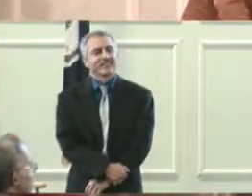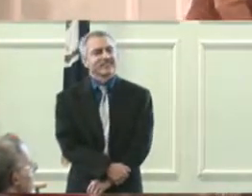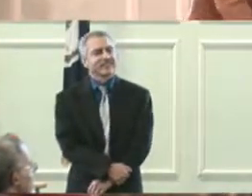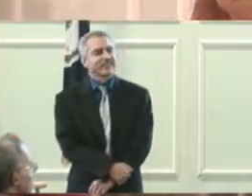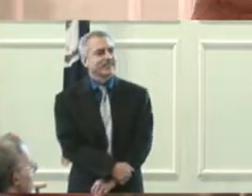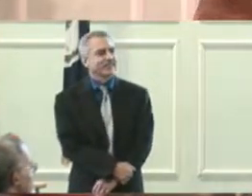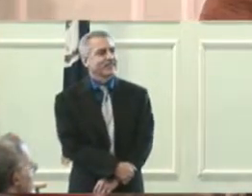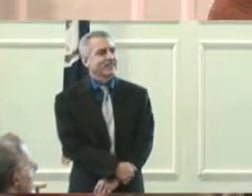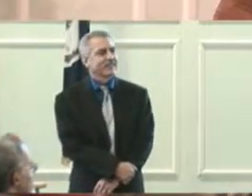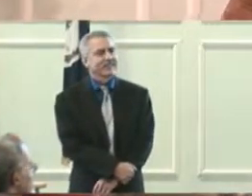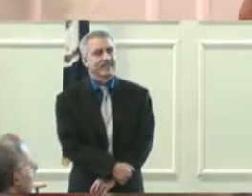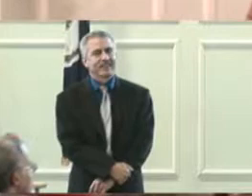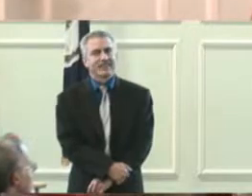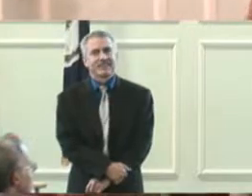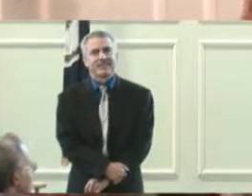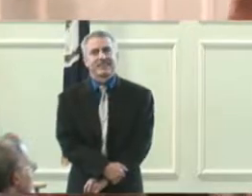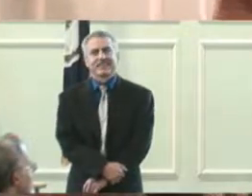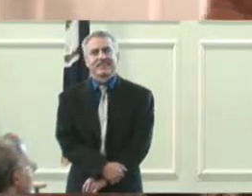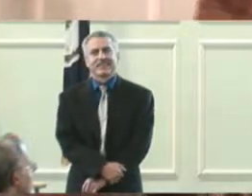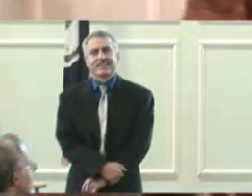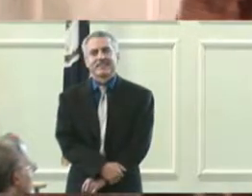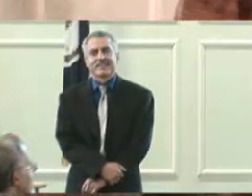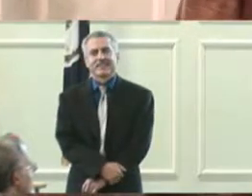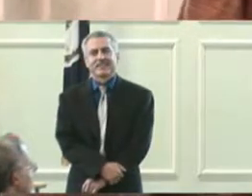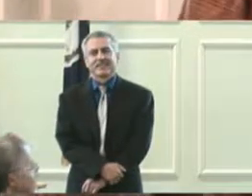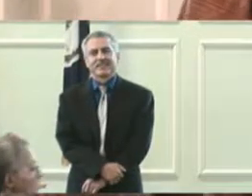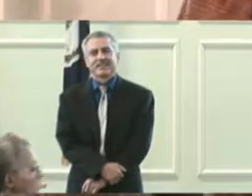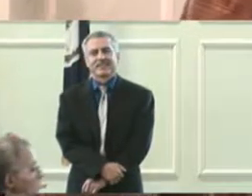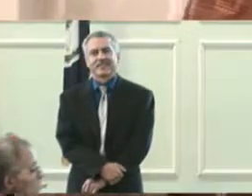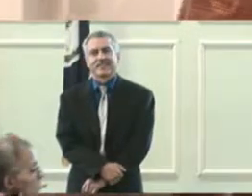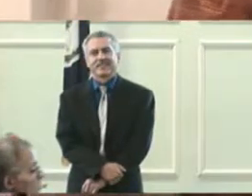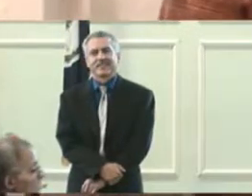Valerie Stewart. Okay.